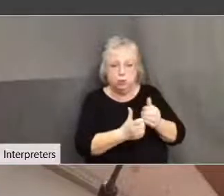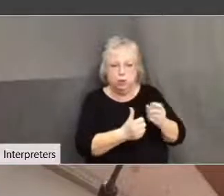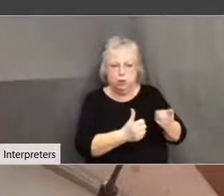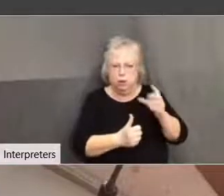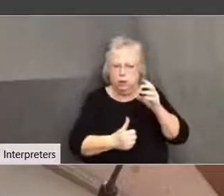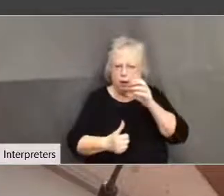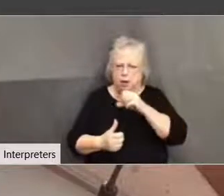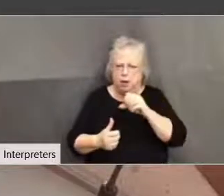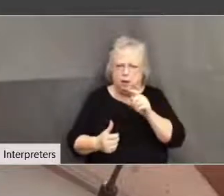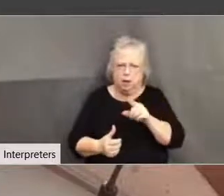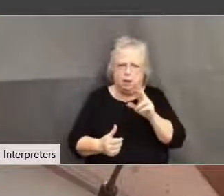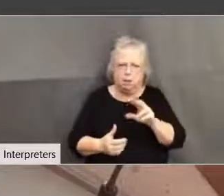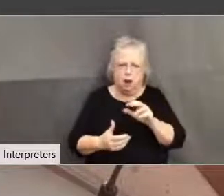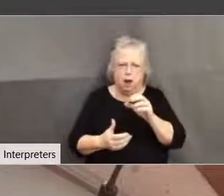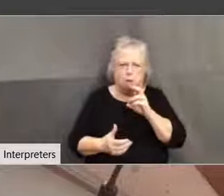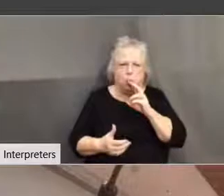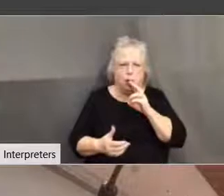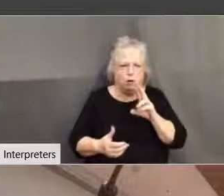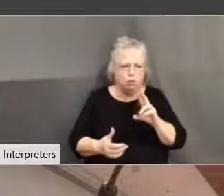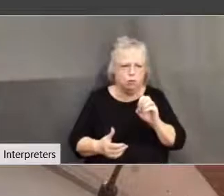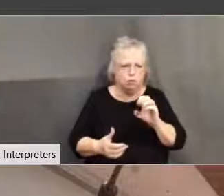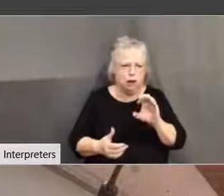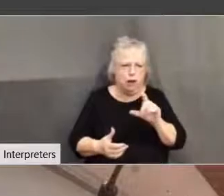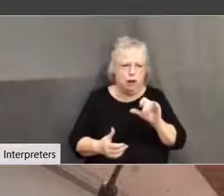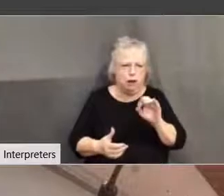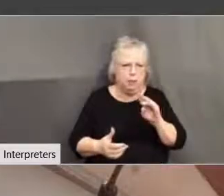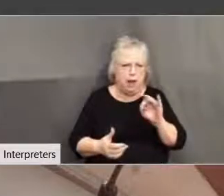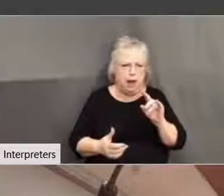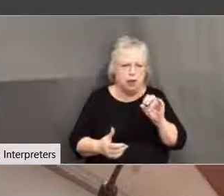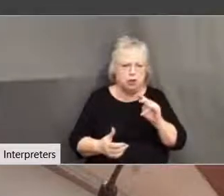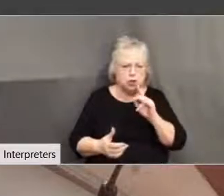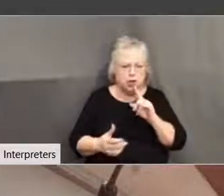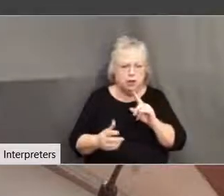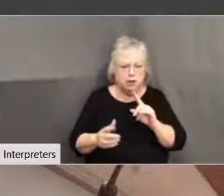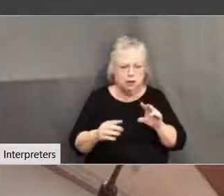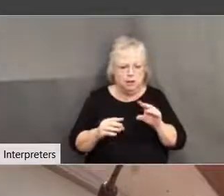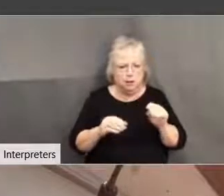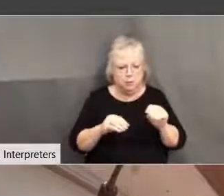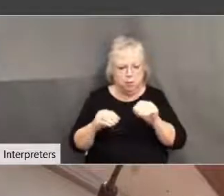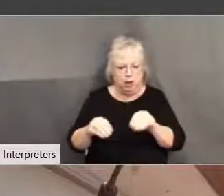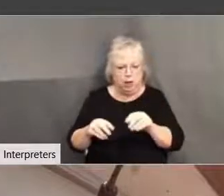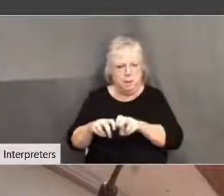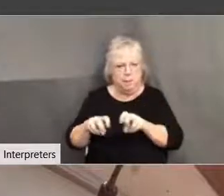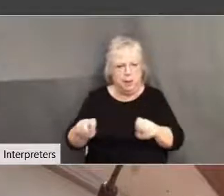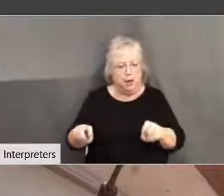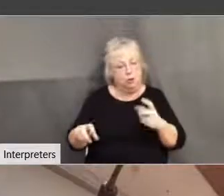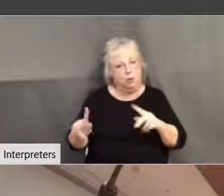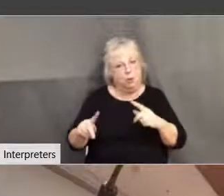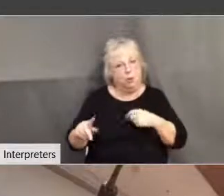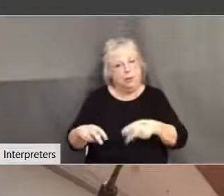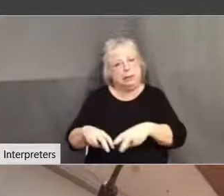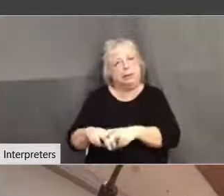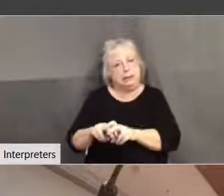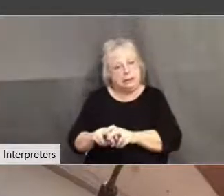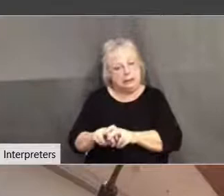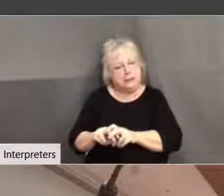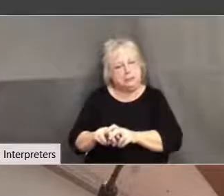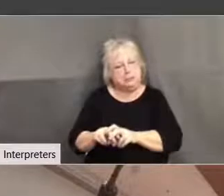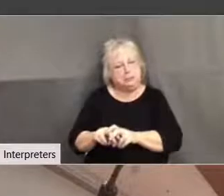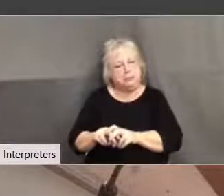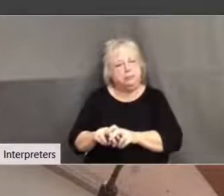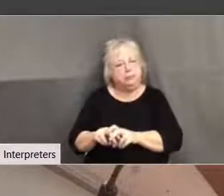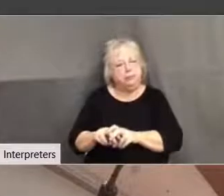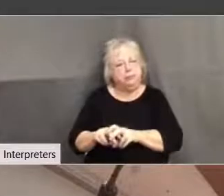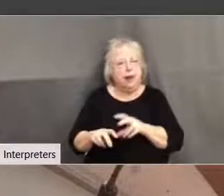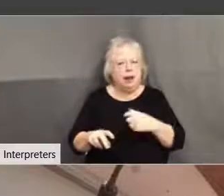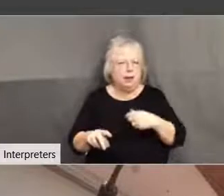Reclamation is putting a bench out there for people to be able to sit, and as I understand it,